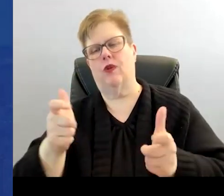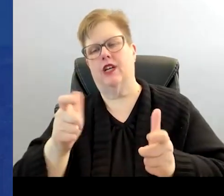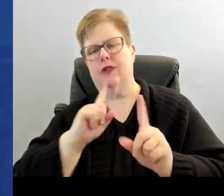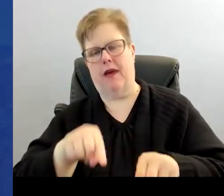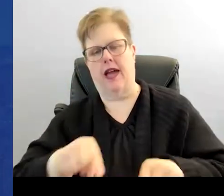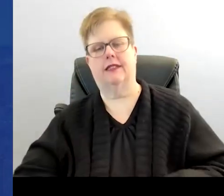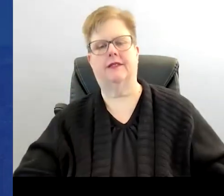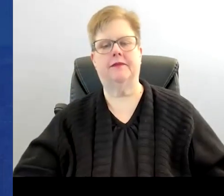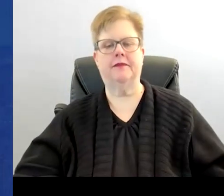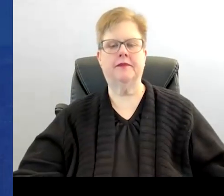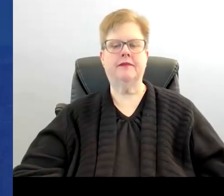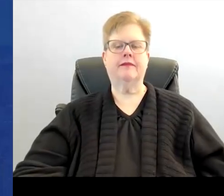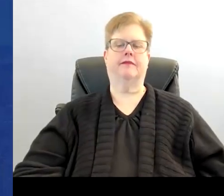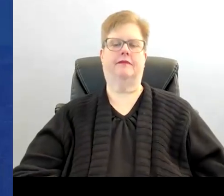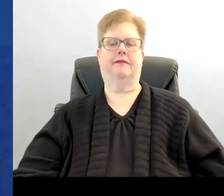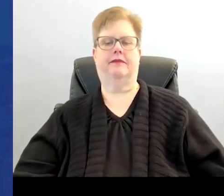response.